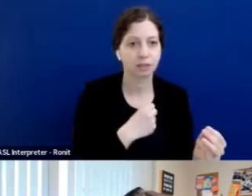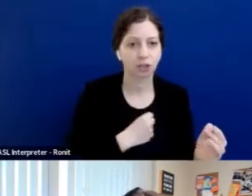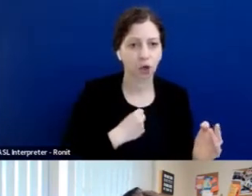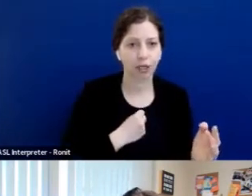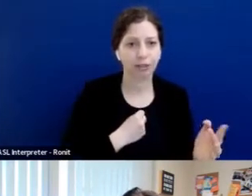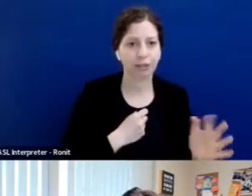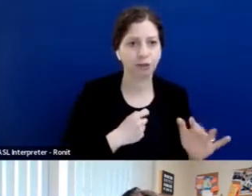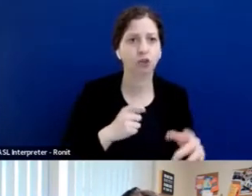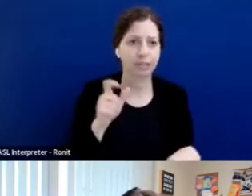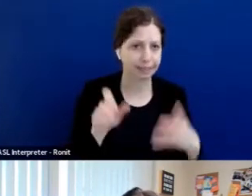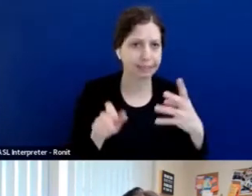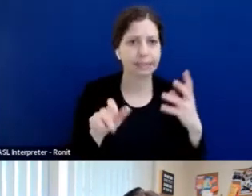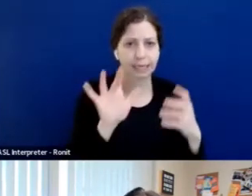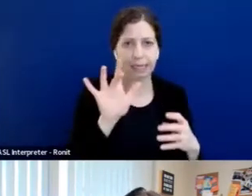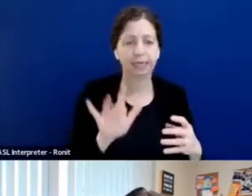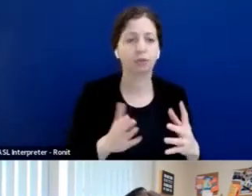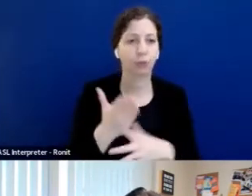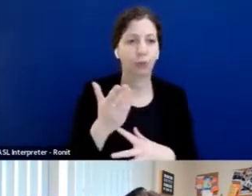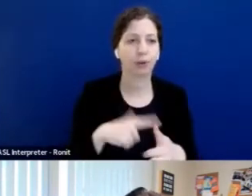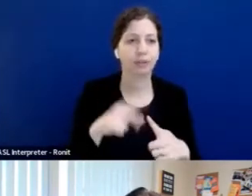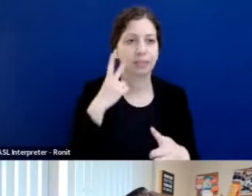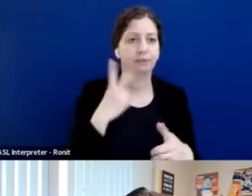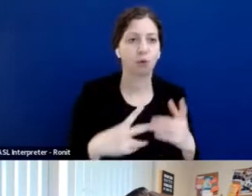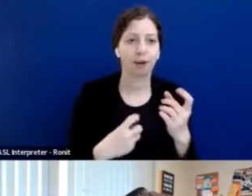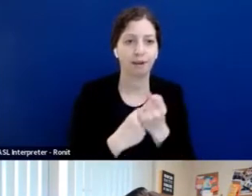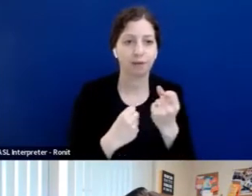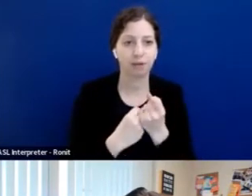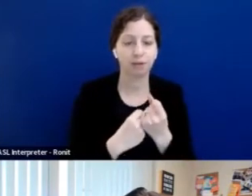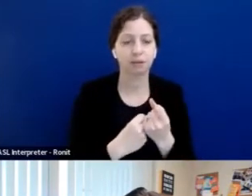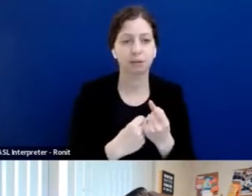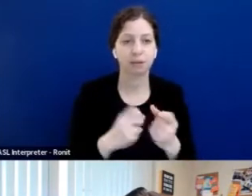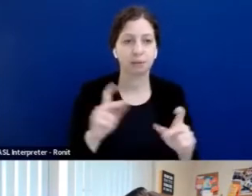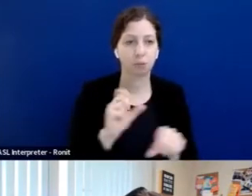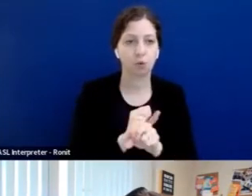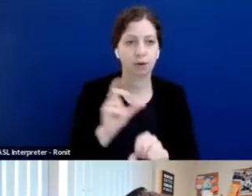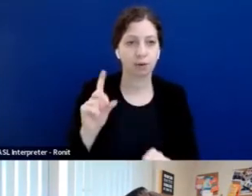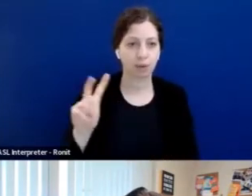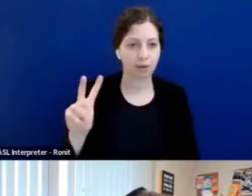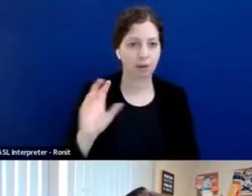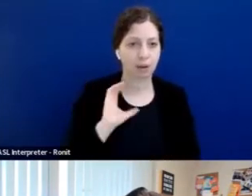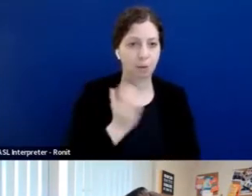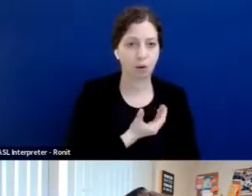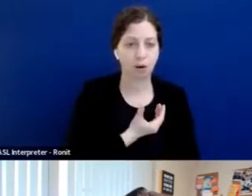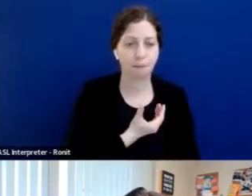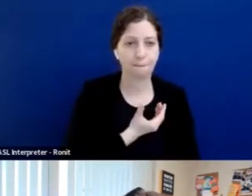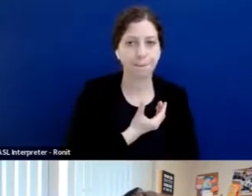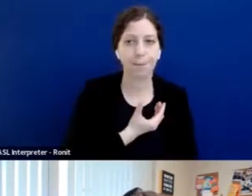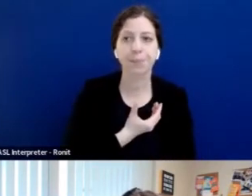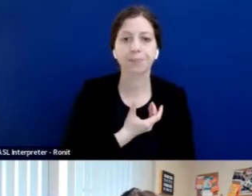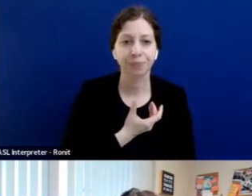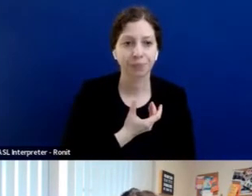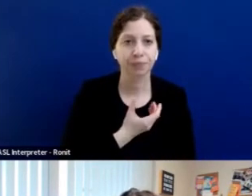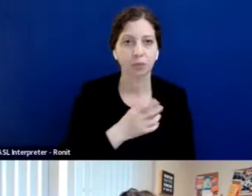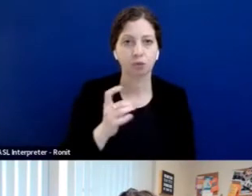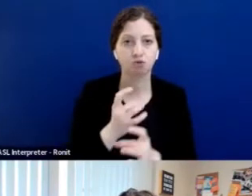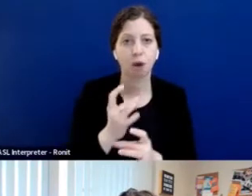just keep kind of clicking through, and then you'll see for advocates or people who work in domestic violence, here's our trauma and domestic